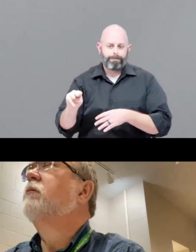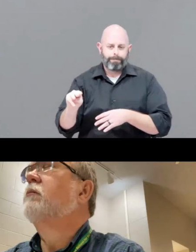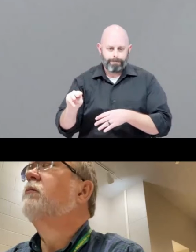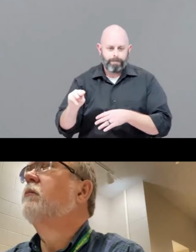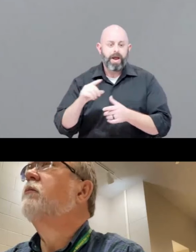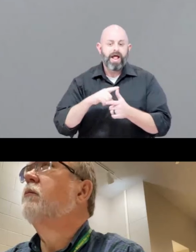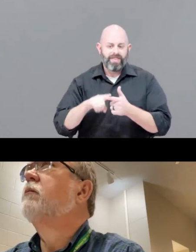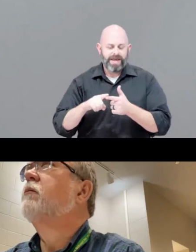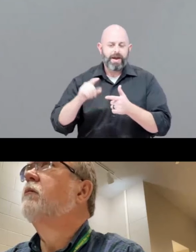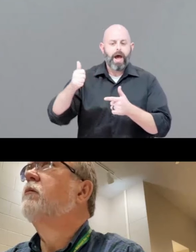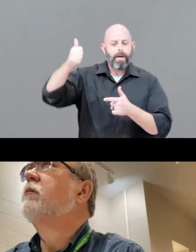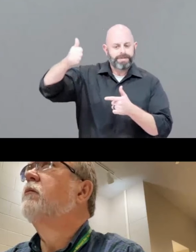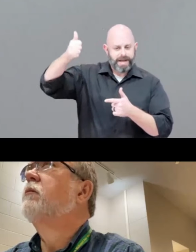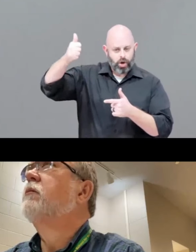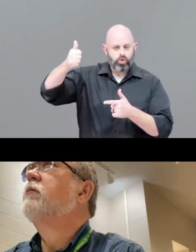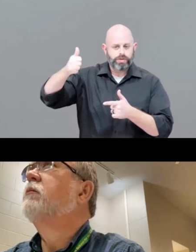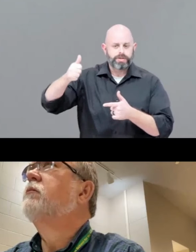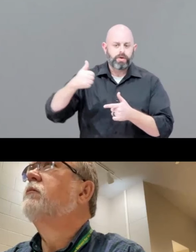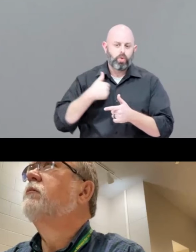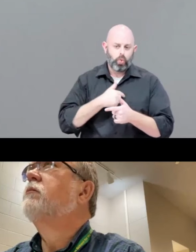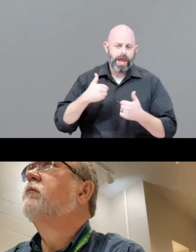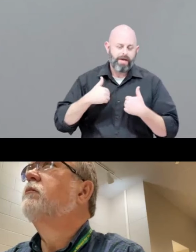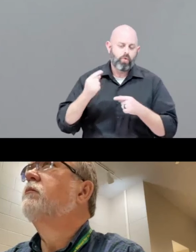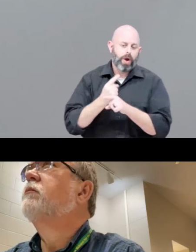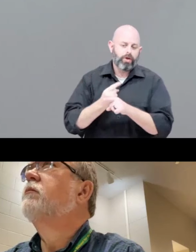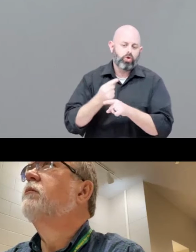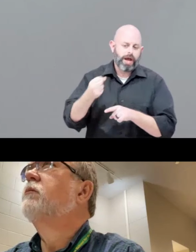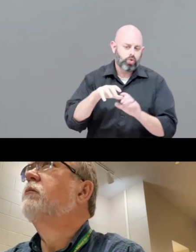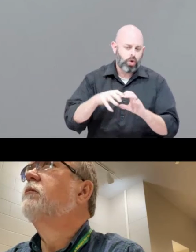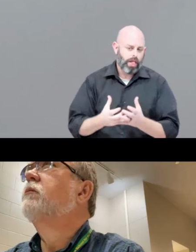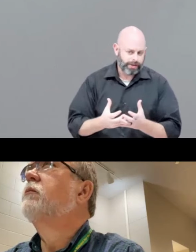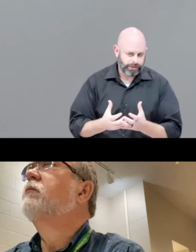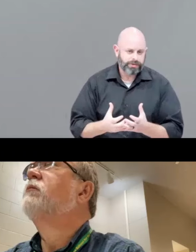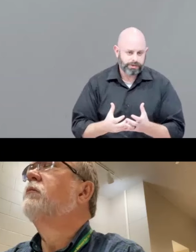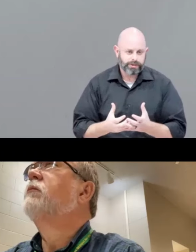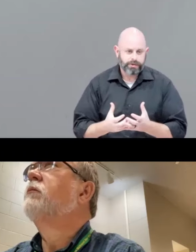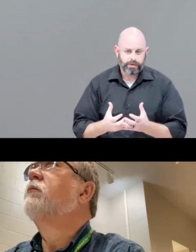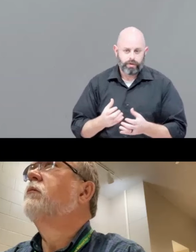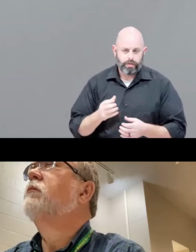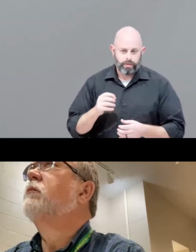then upstairs, we have our regular high school classes.